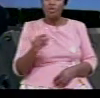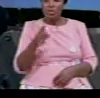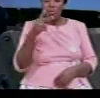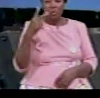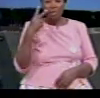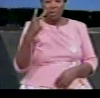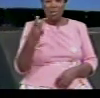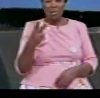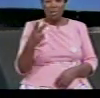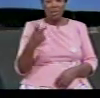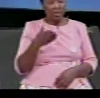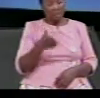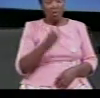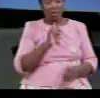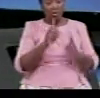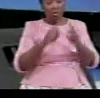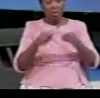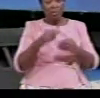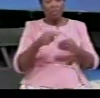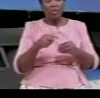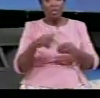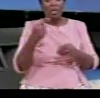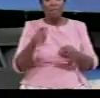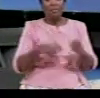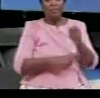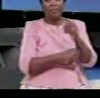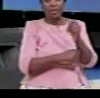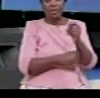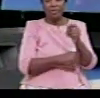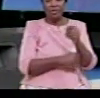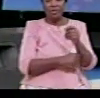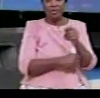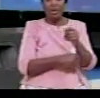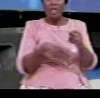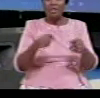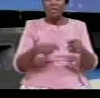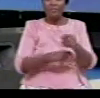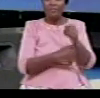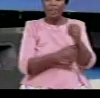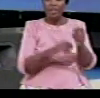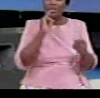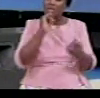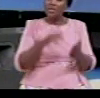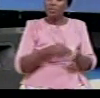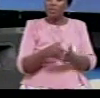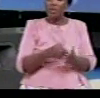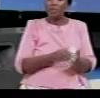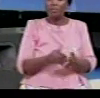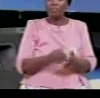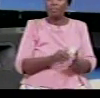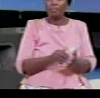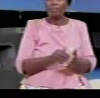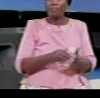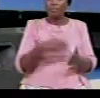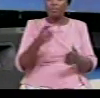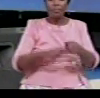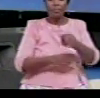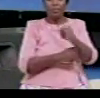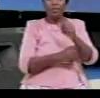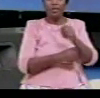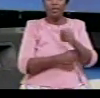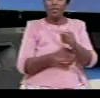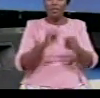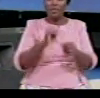he mentions the flesh. The flesh is weak. The flesh eventually